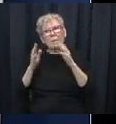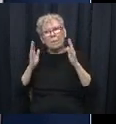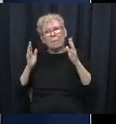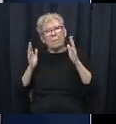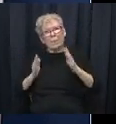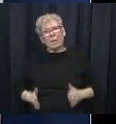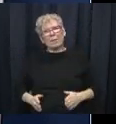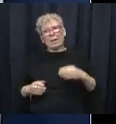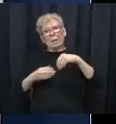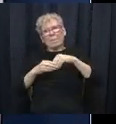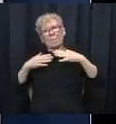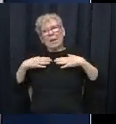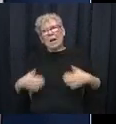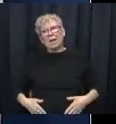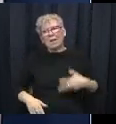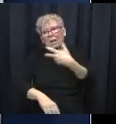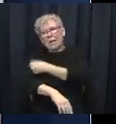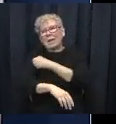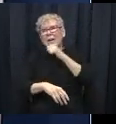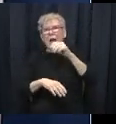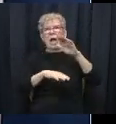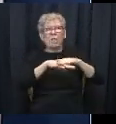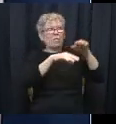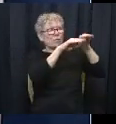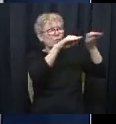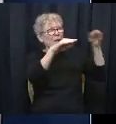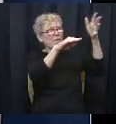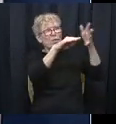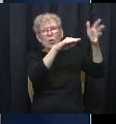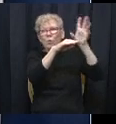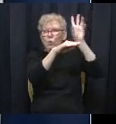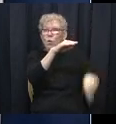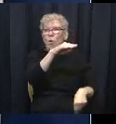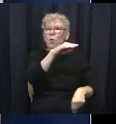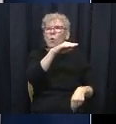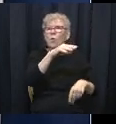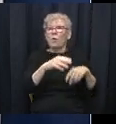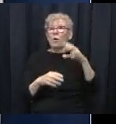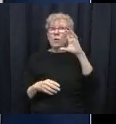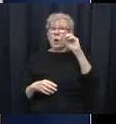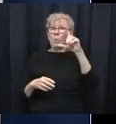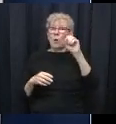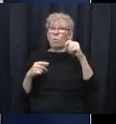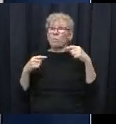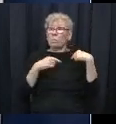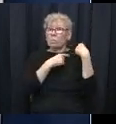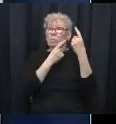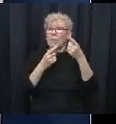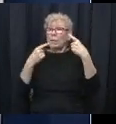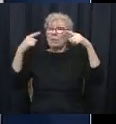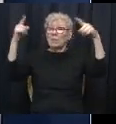the vaccine. And that is absolutely critical for everybody that we partner with in any part of the state.